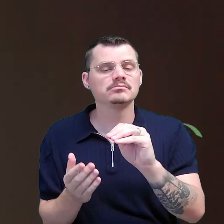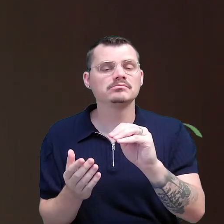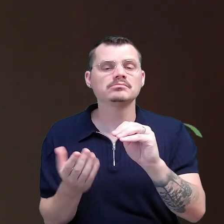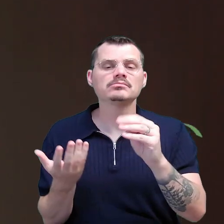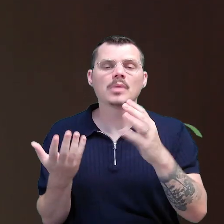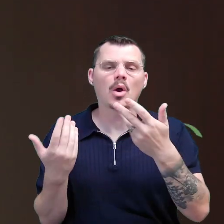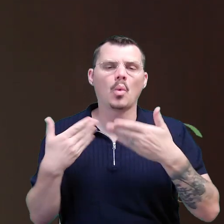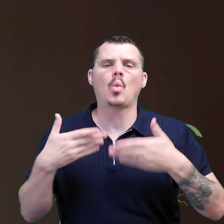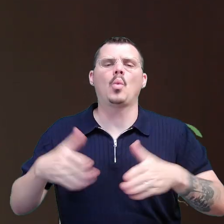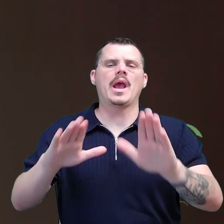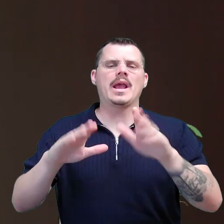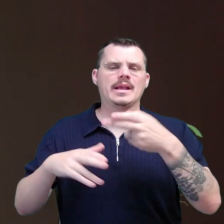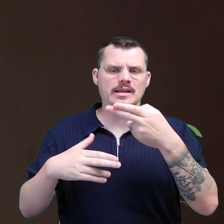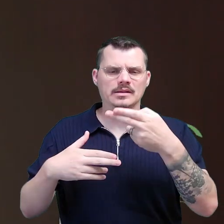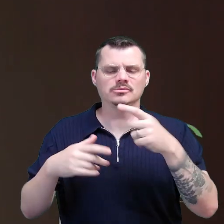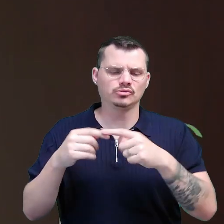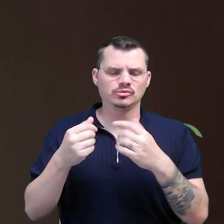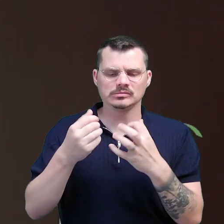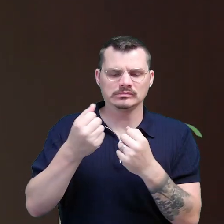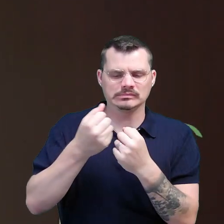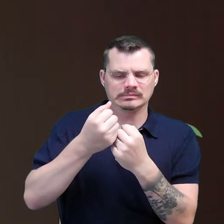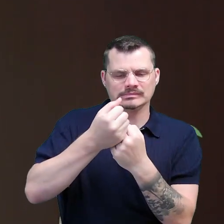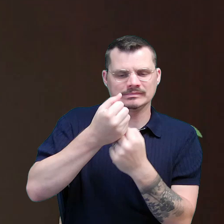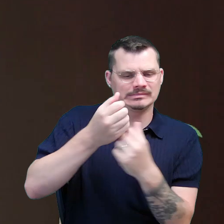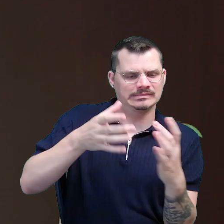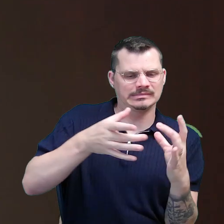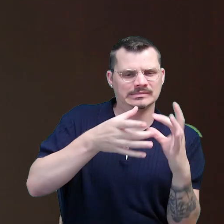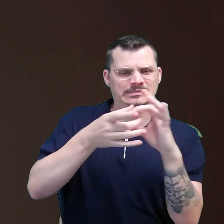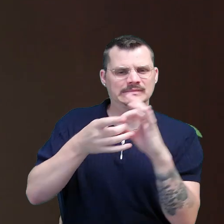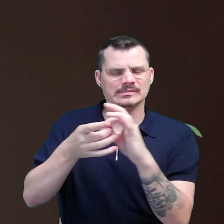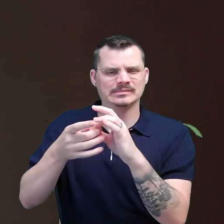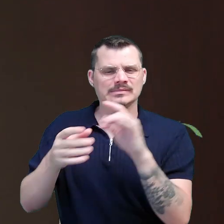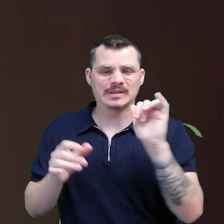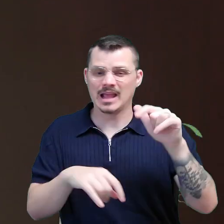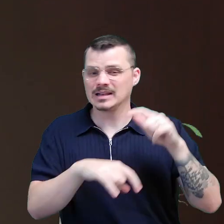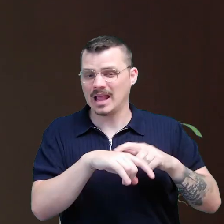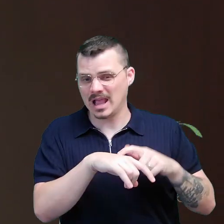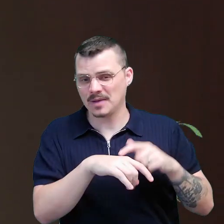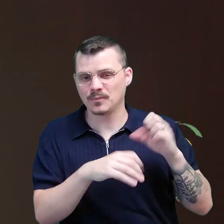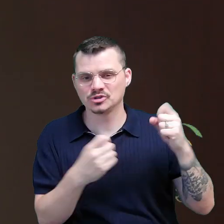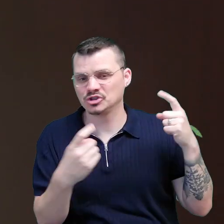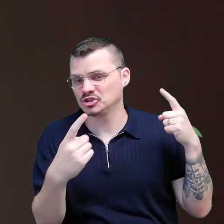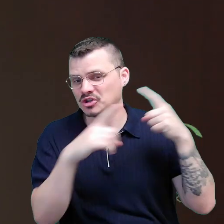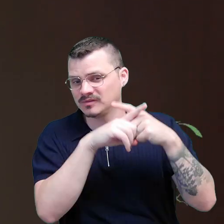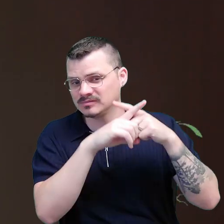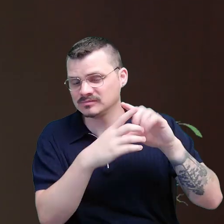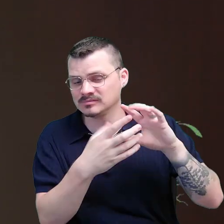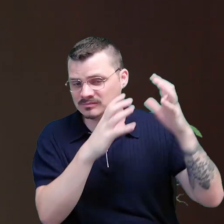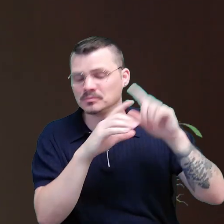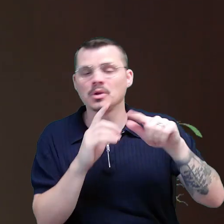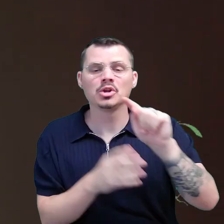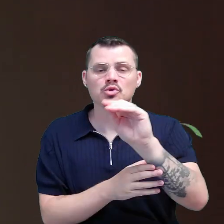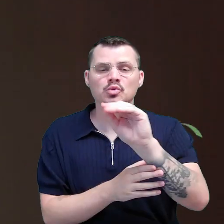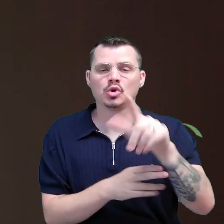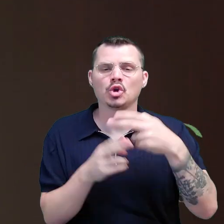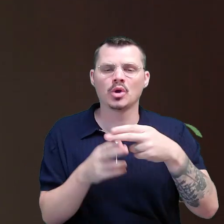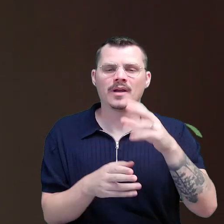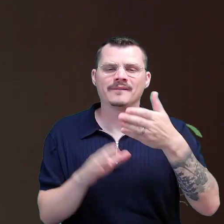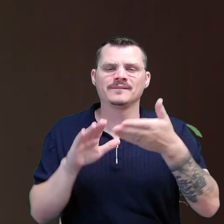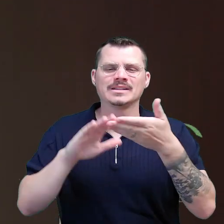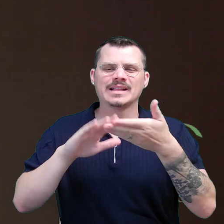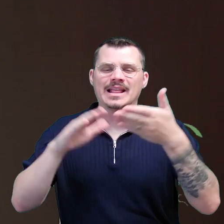as a bridge. He was offered to try a controversial tool called